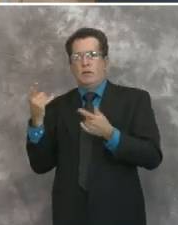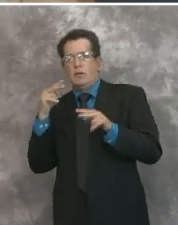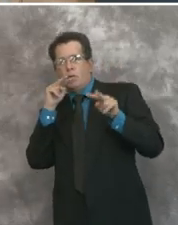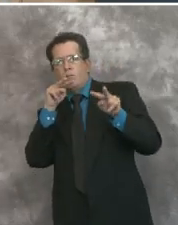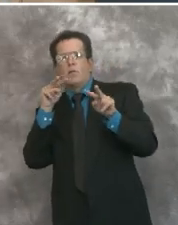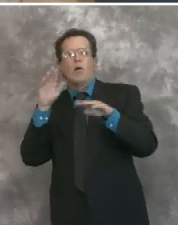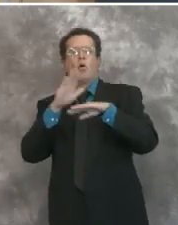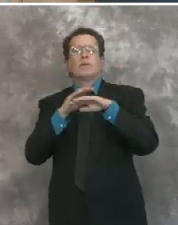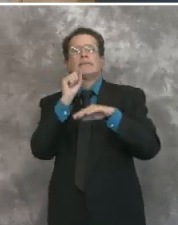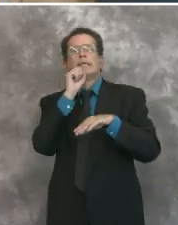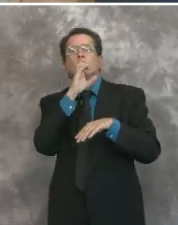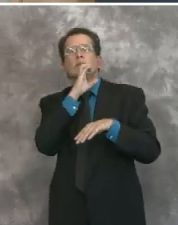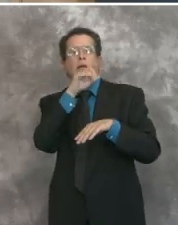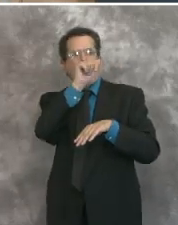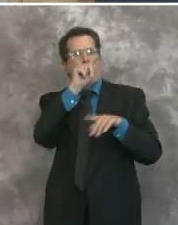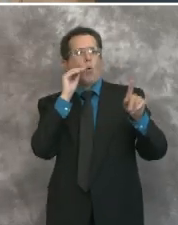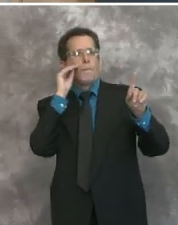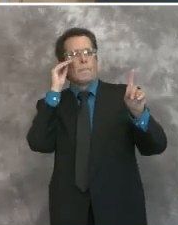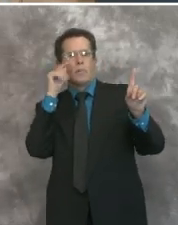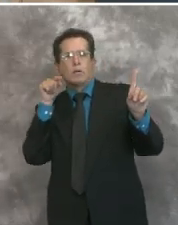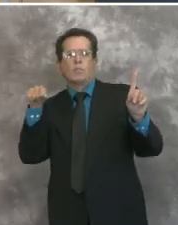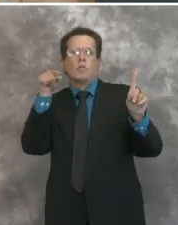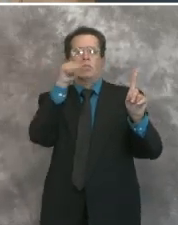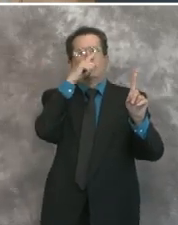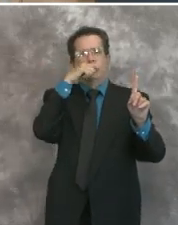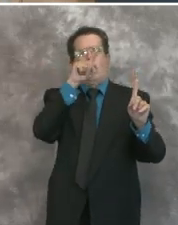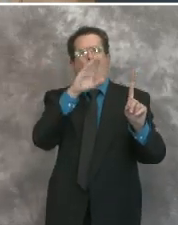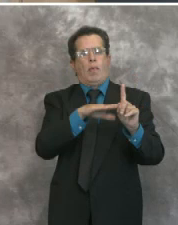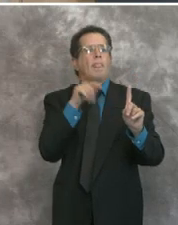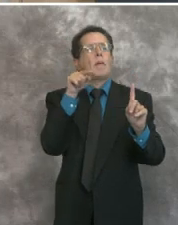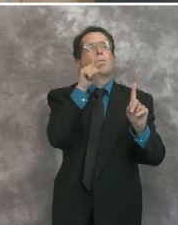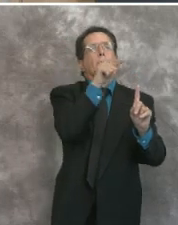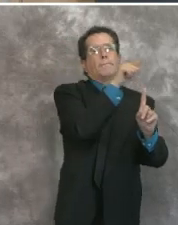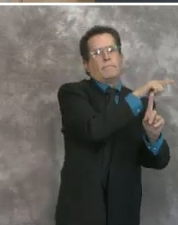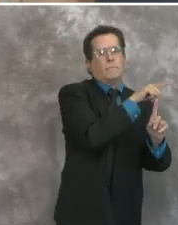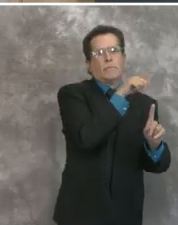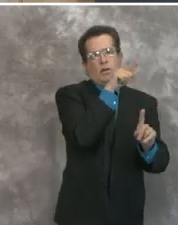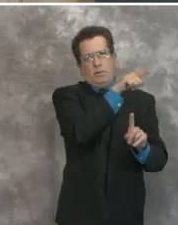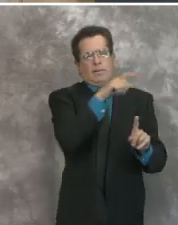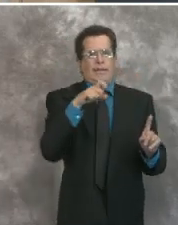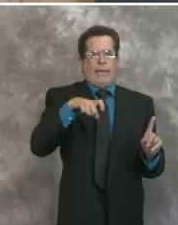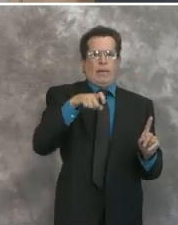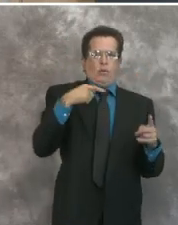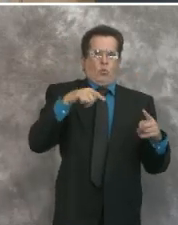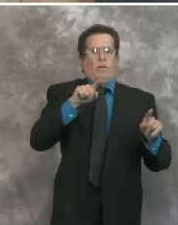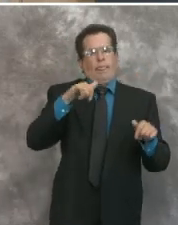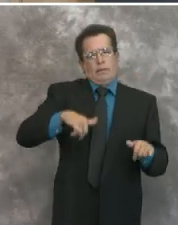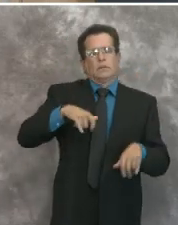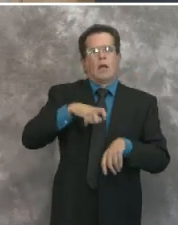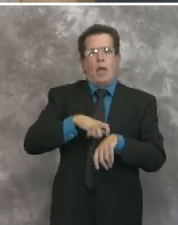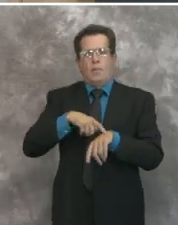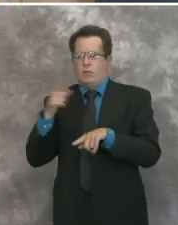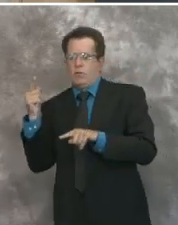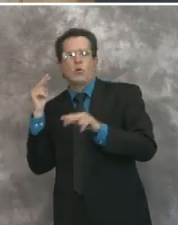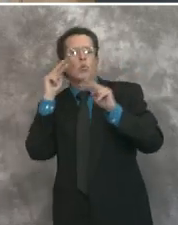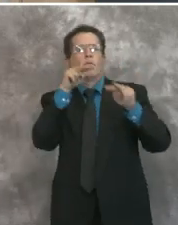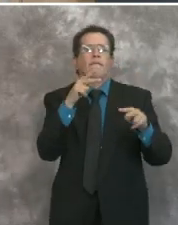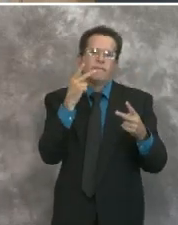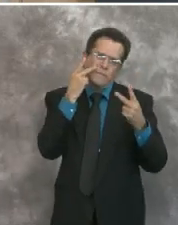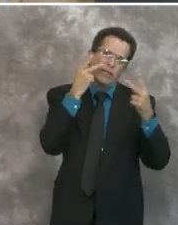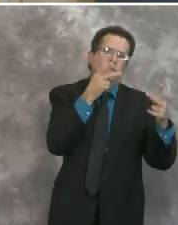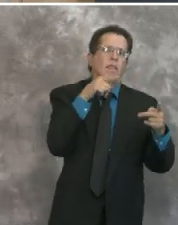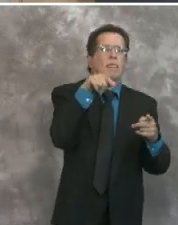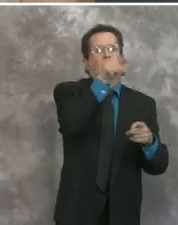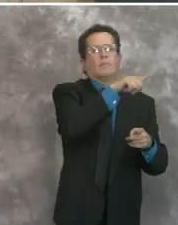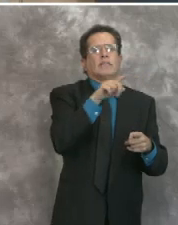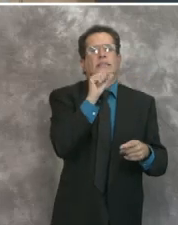homebound seniors who may be especially vulnerable during this pandemic. They normally visit these seniors, but out of precaution,